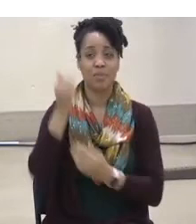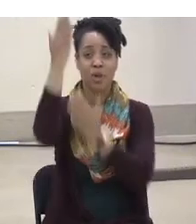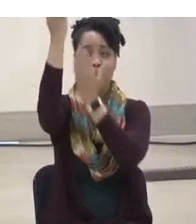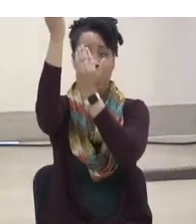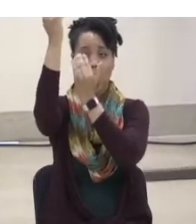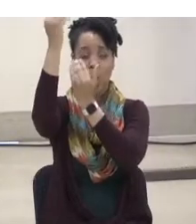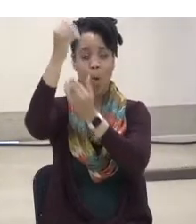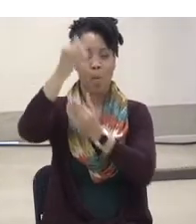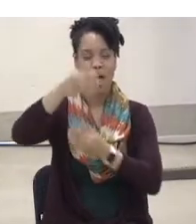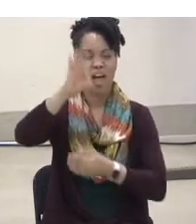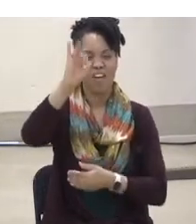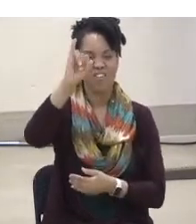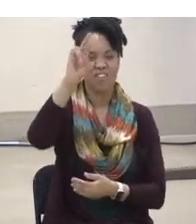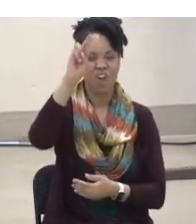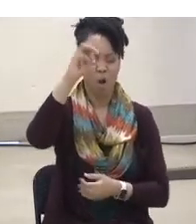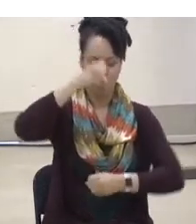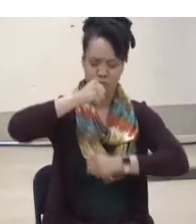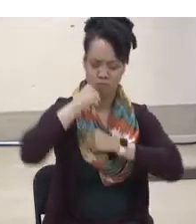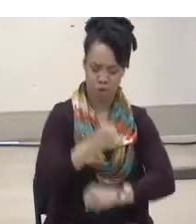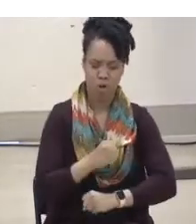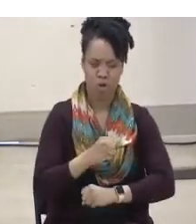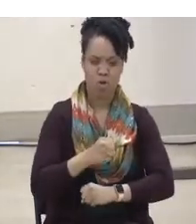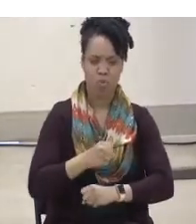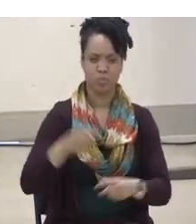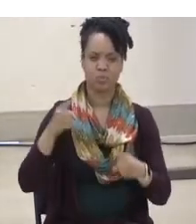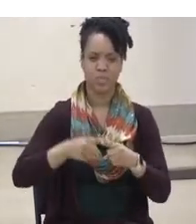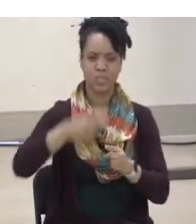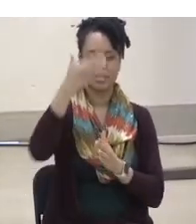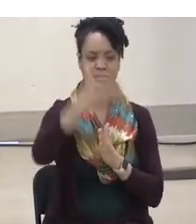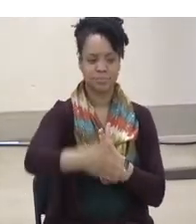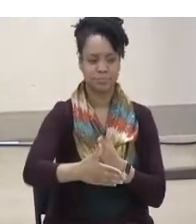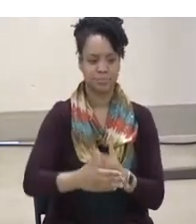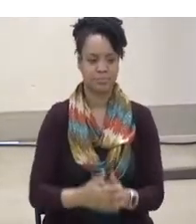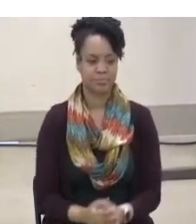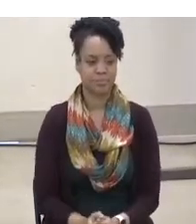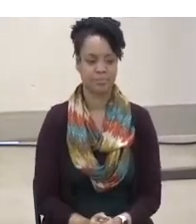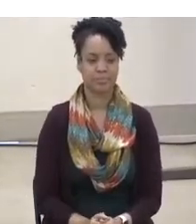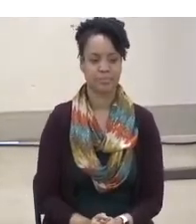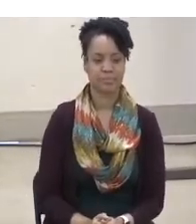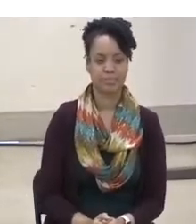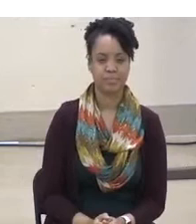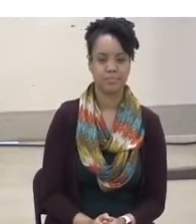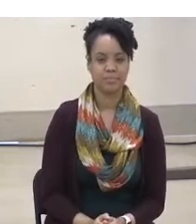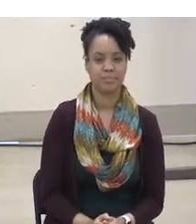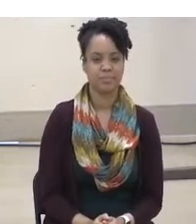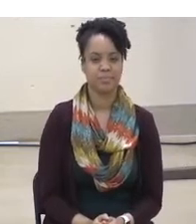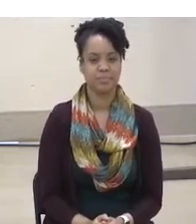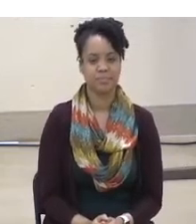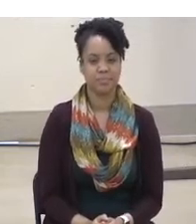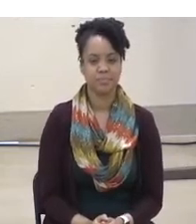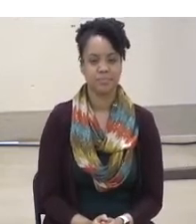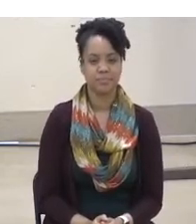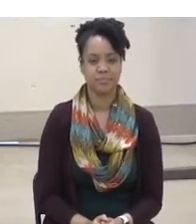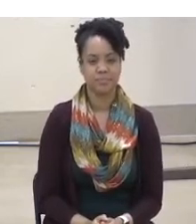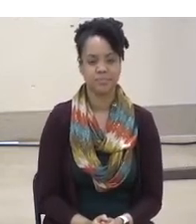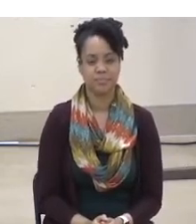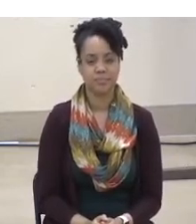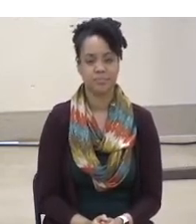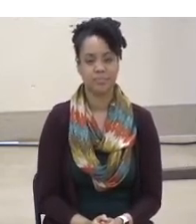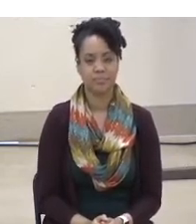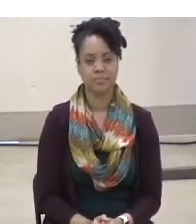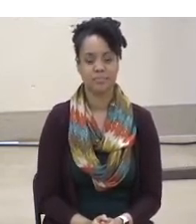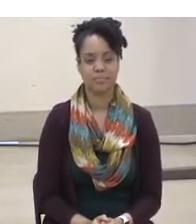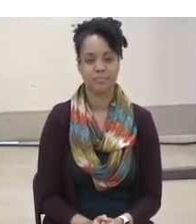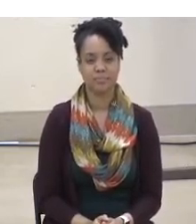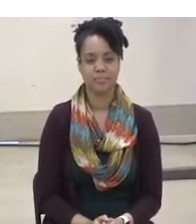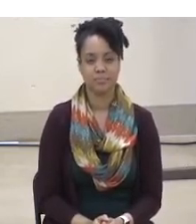firm unto the end. Pero Cristo como hijo sobre su casa, la cual casa somos nosotros, y retenemos firmes hasta el fin la confianza